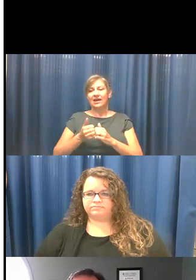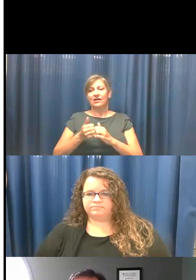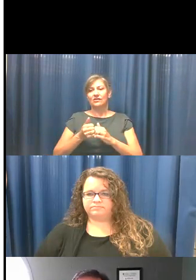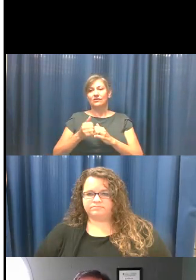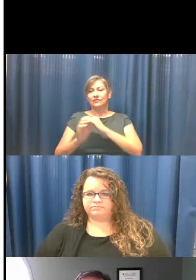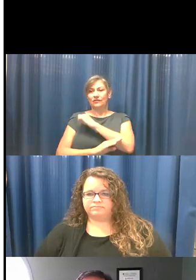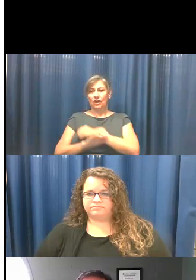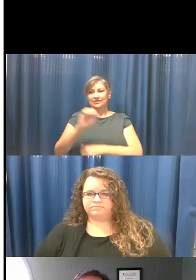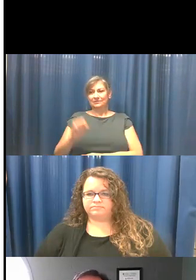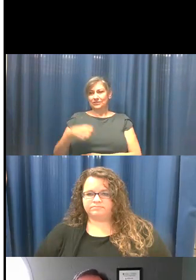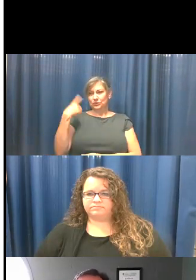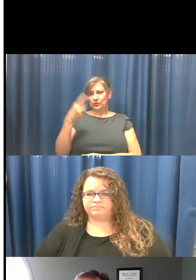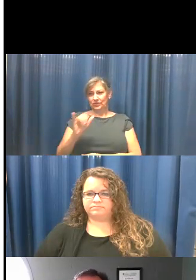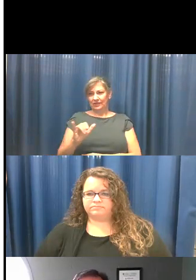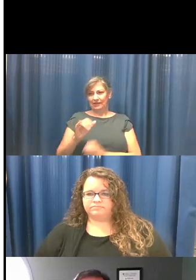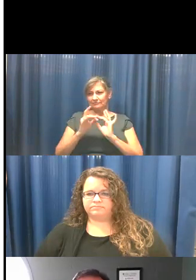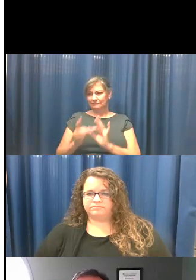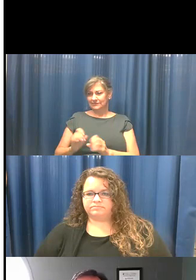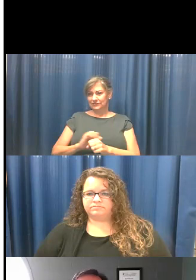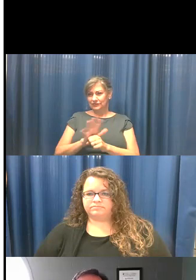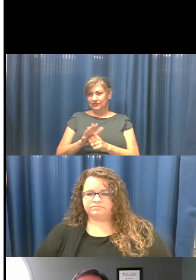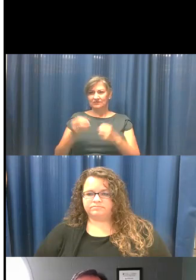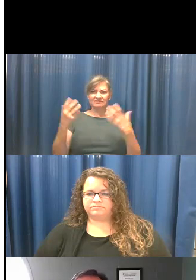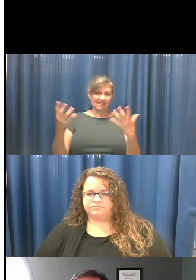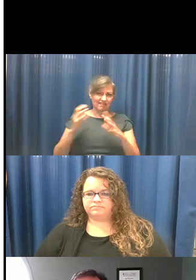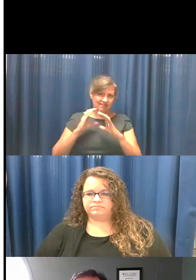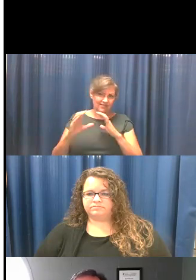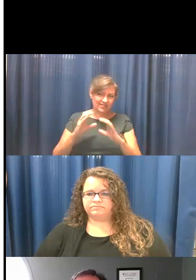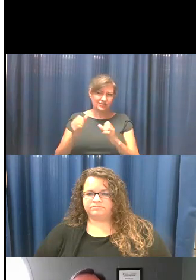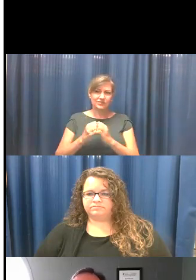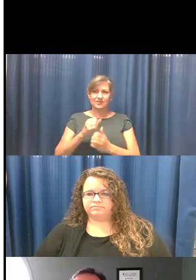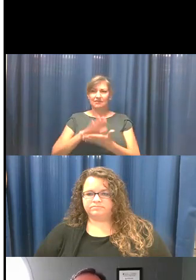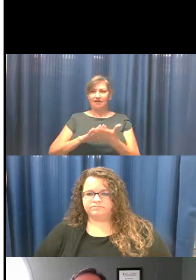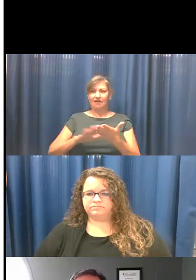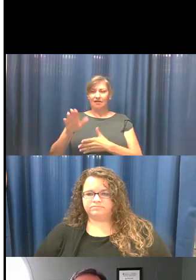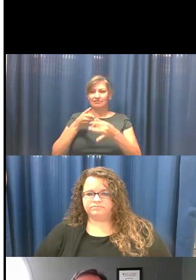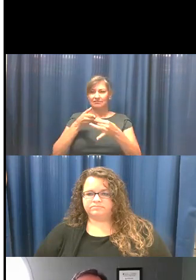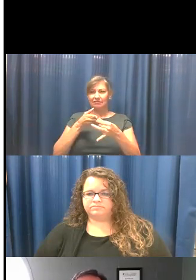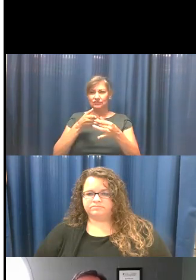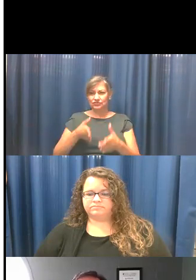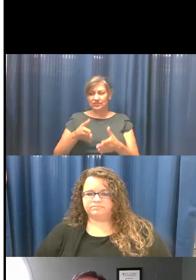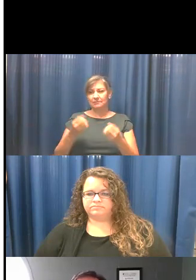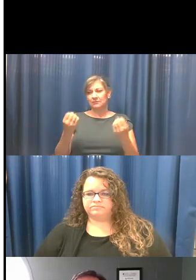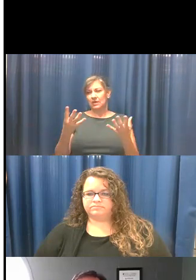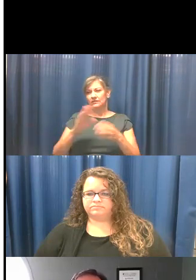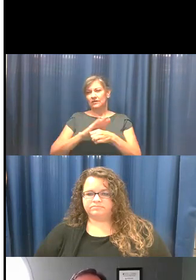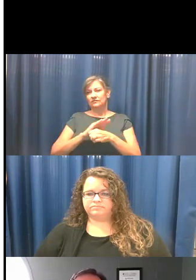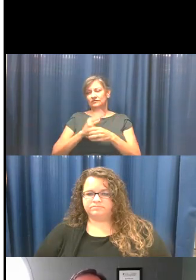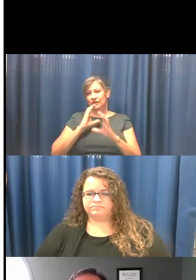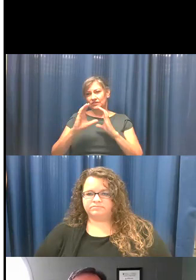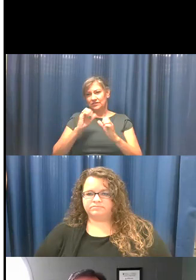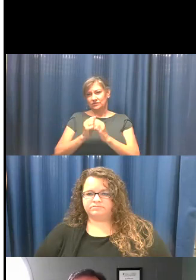semester regarding COVID. A lot of conversations among college leadership, a lot of conversations with our public